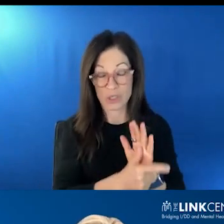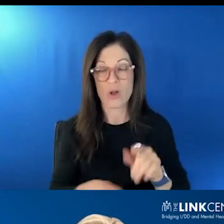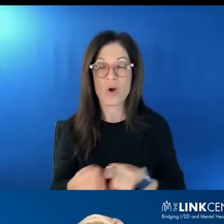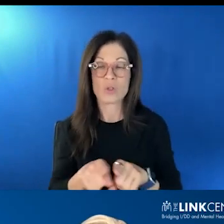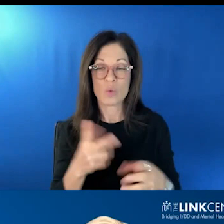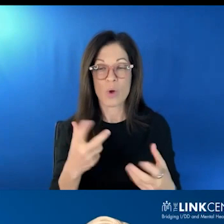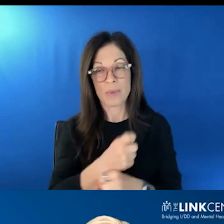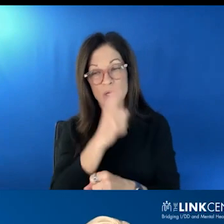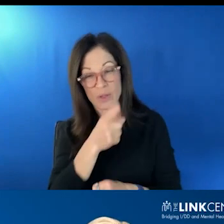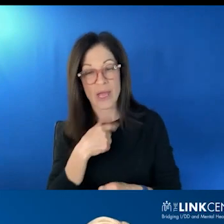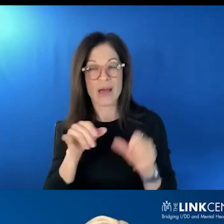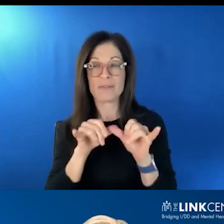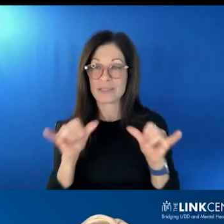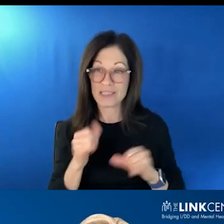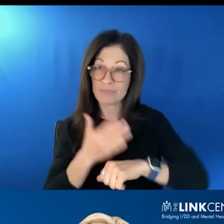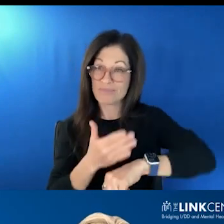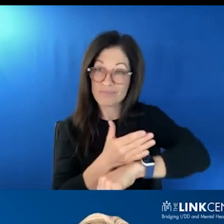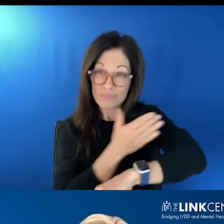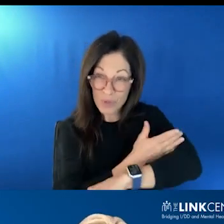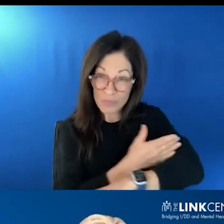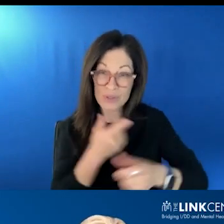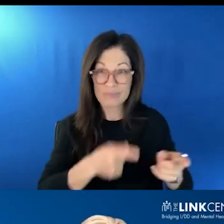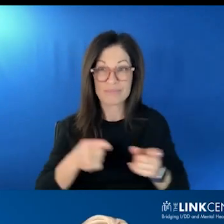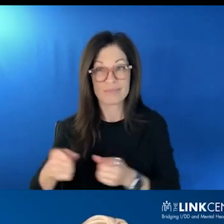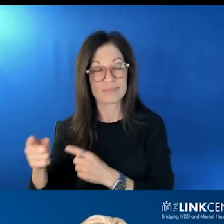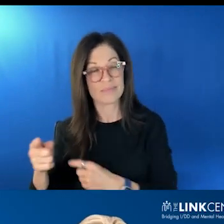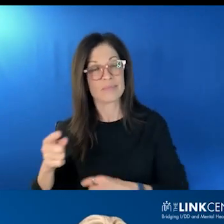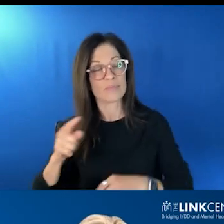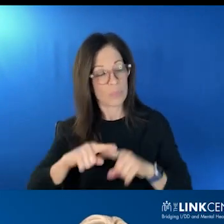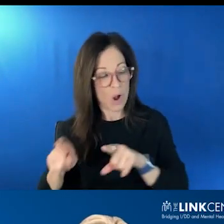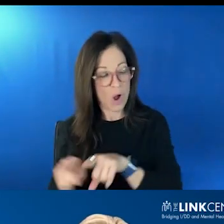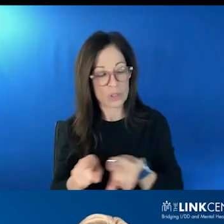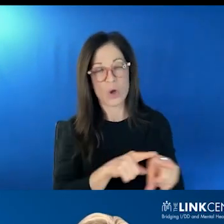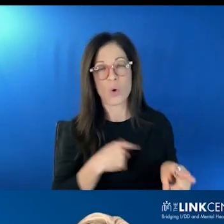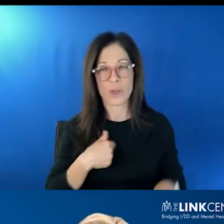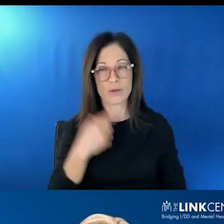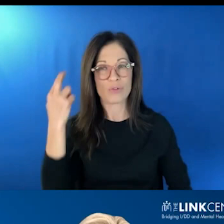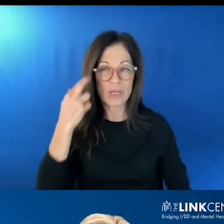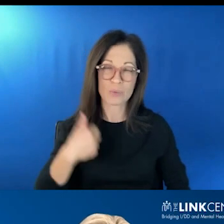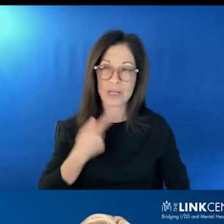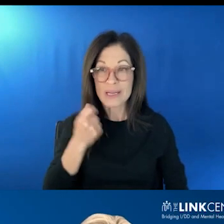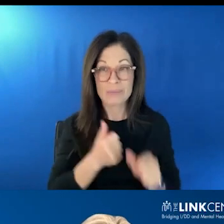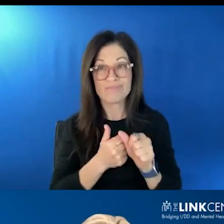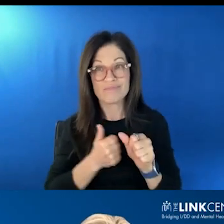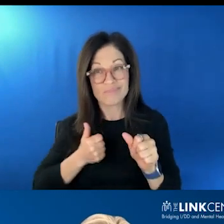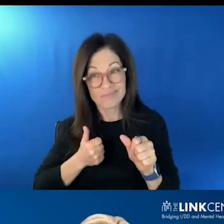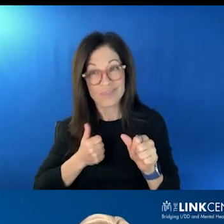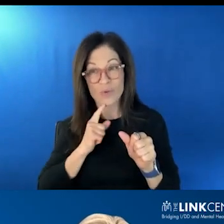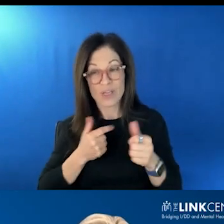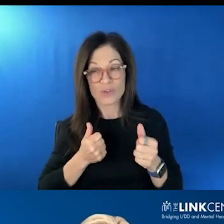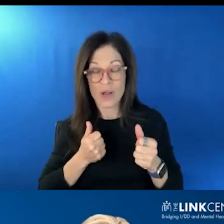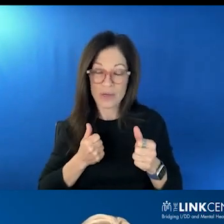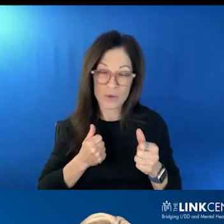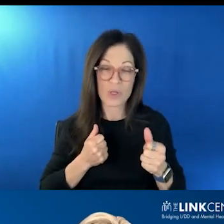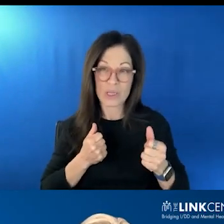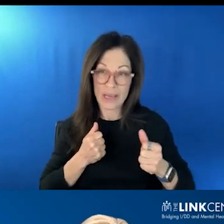sure that they've got system improvements in place. But we've also come to realize that we're a bit behind in really heading off these